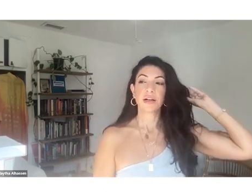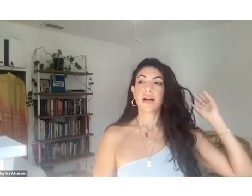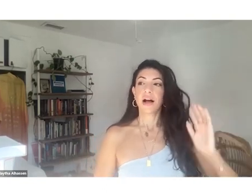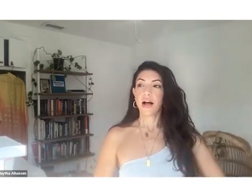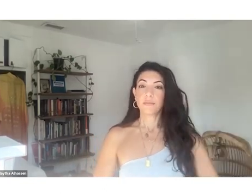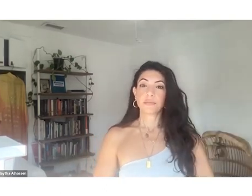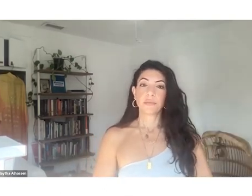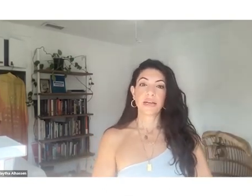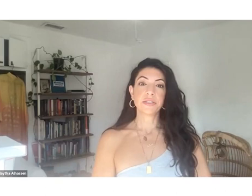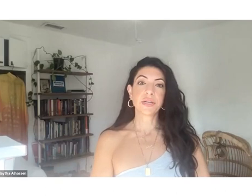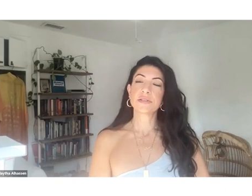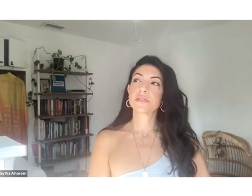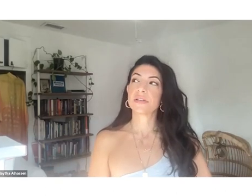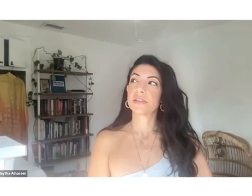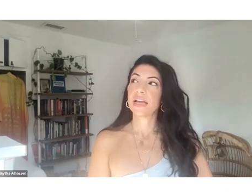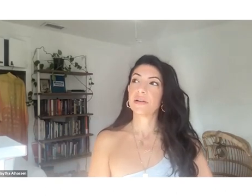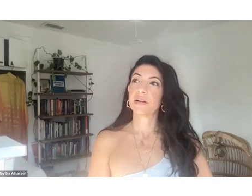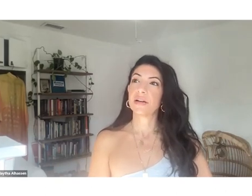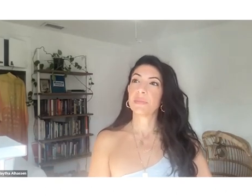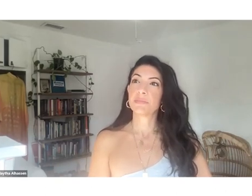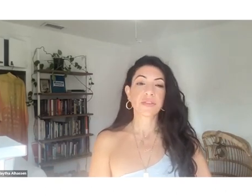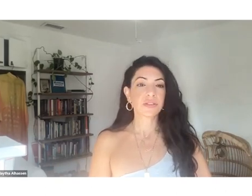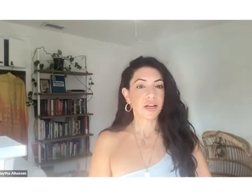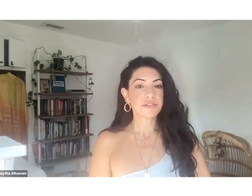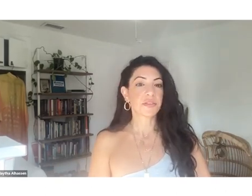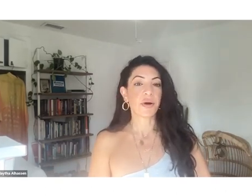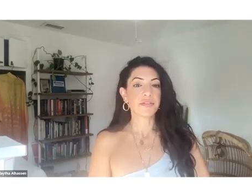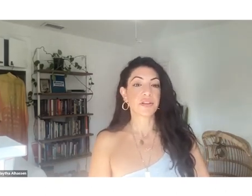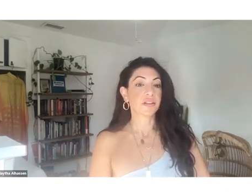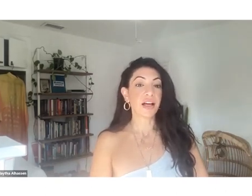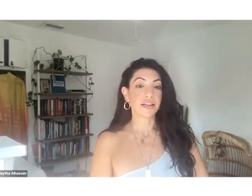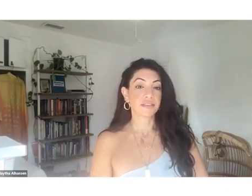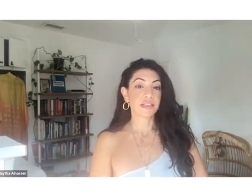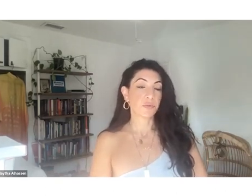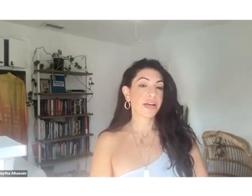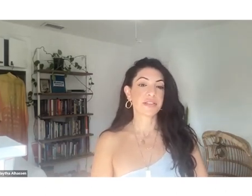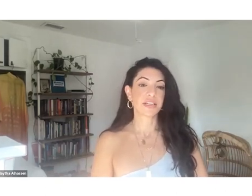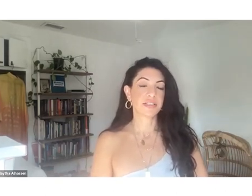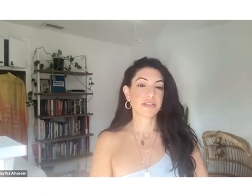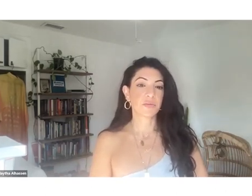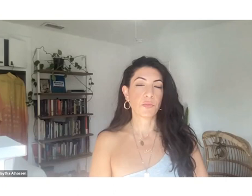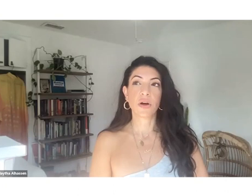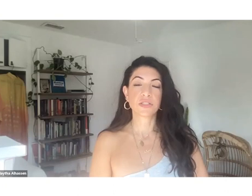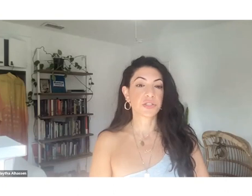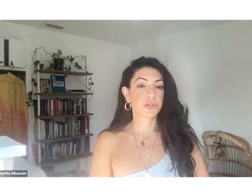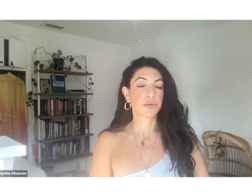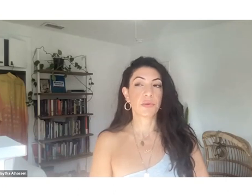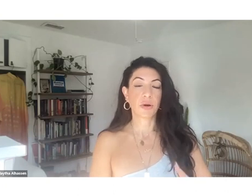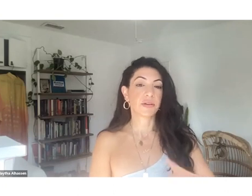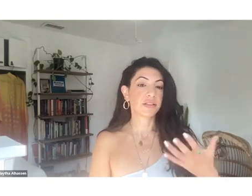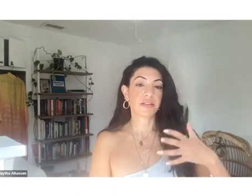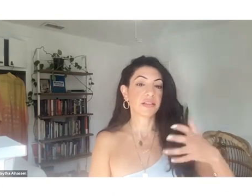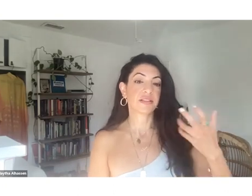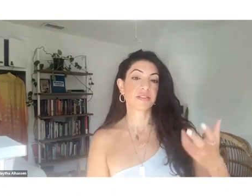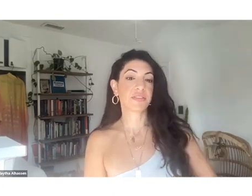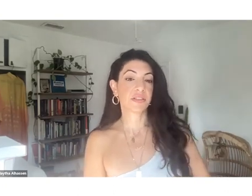verbal. And I noticed that my brother loves and thrives online in ways that he doesn't want to,